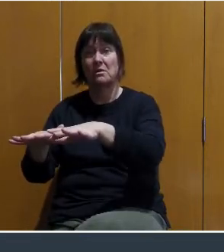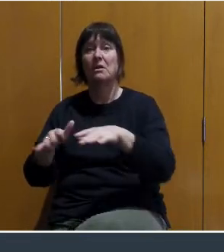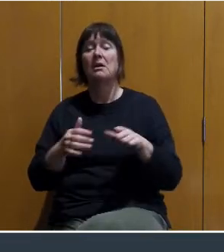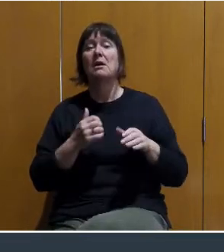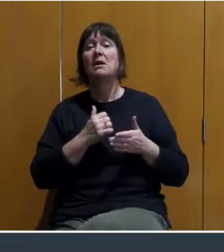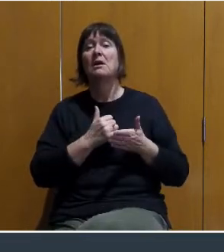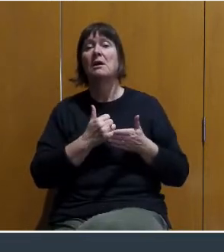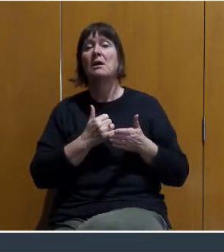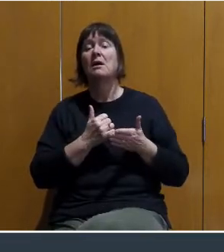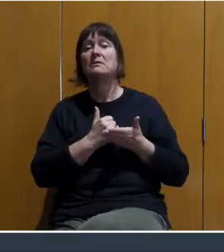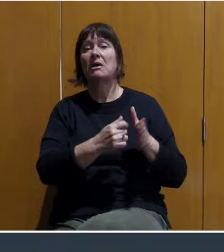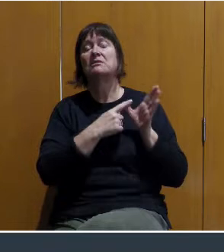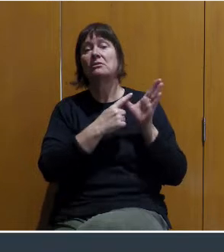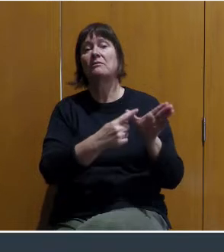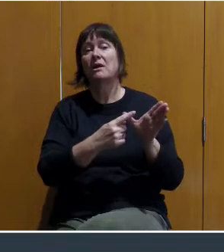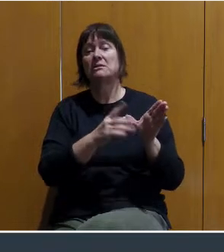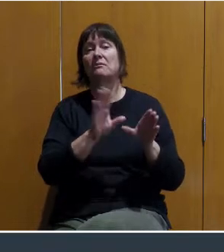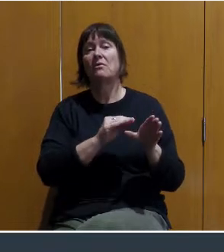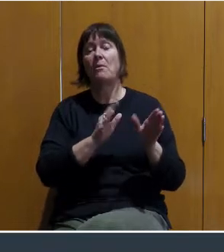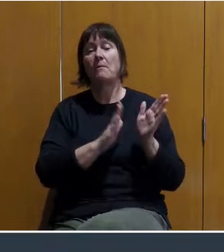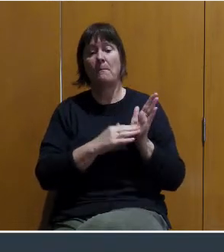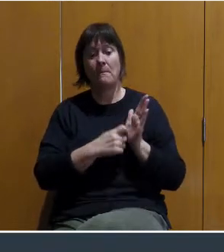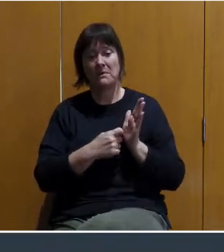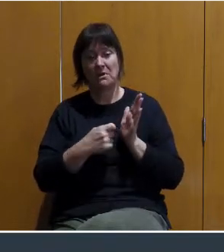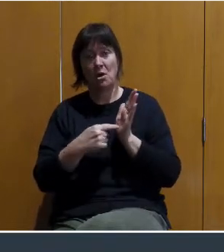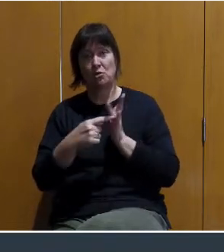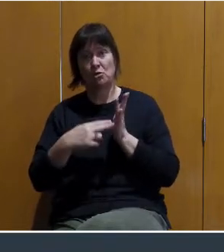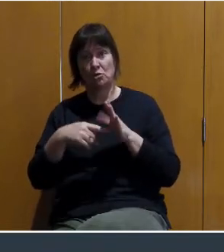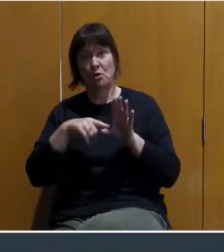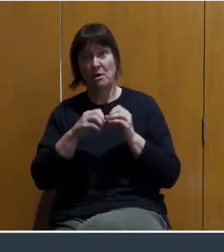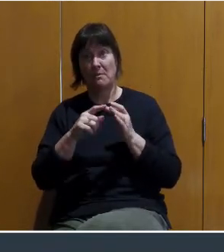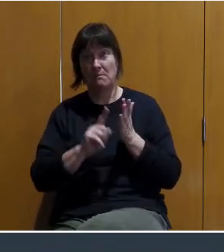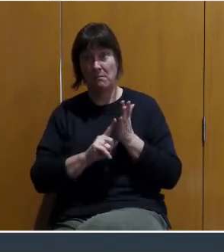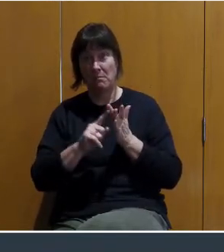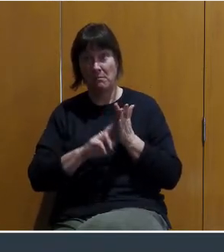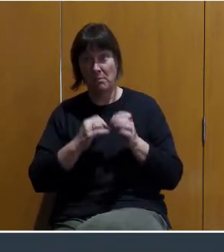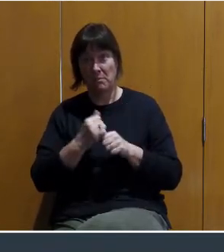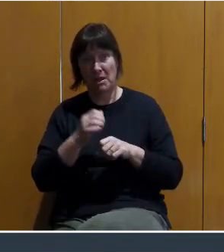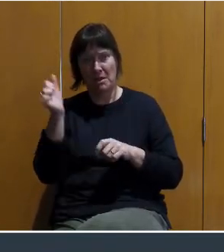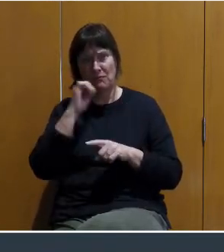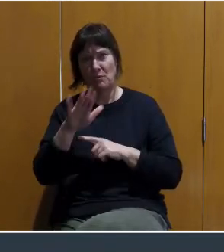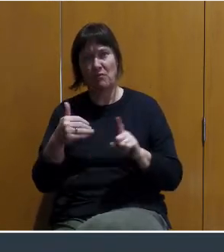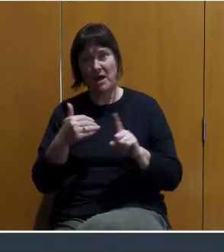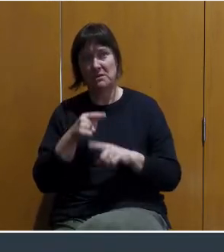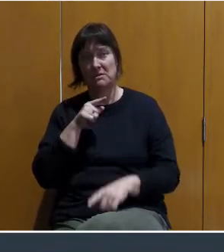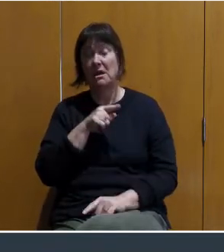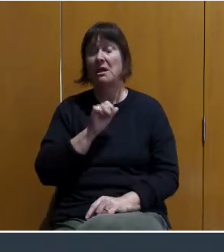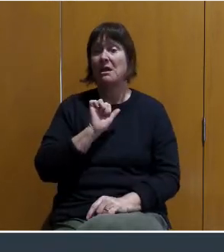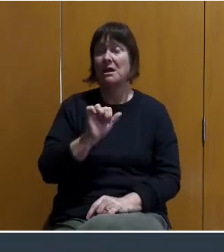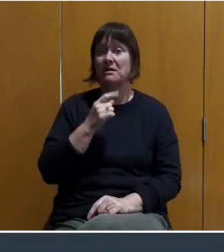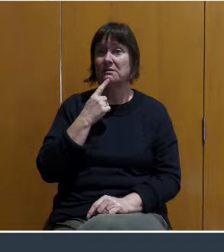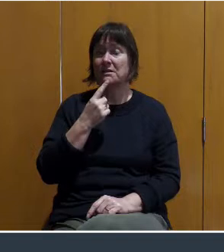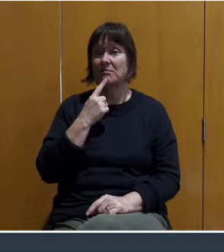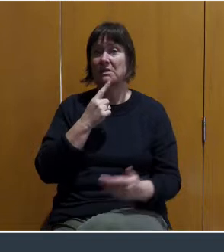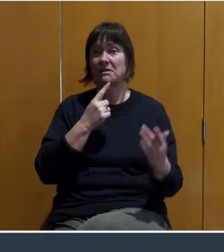from Mr. Tony Billing, and I know Tony I've known Tony for many, many years now. His statement is actually in